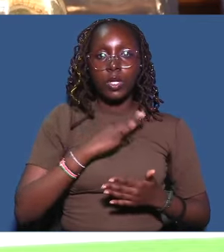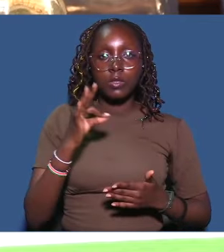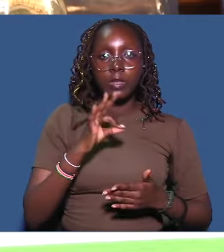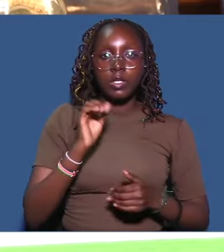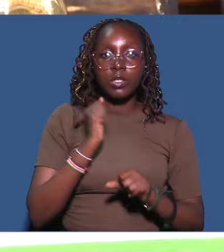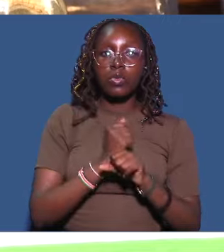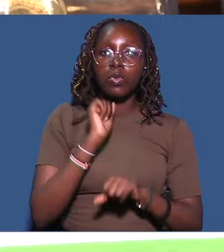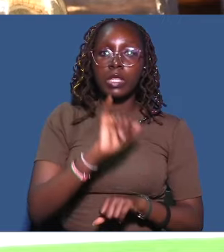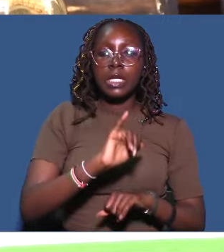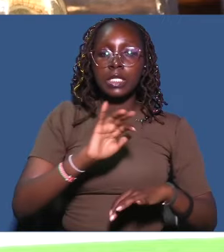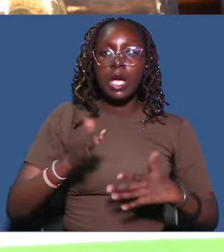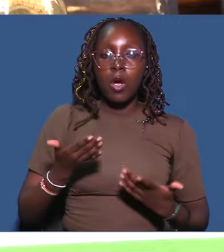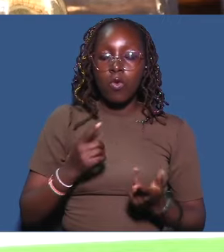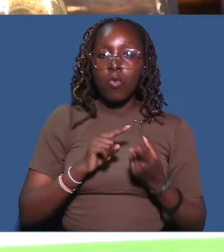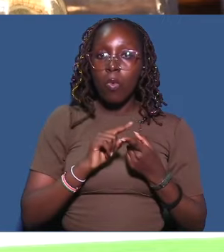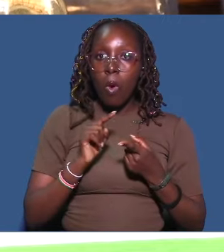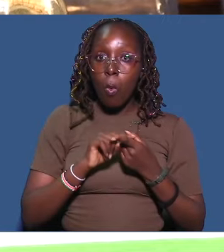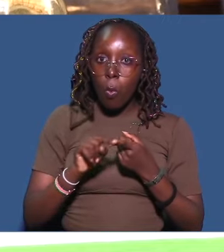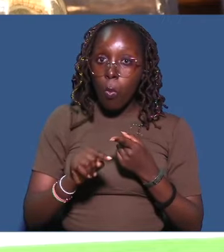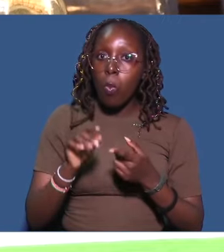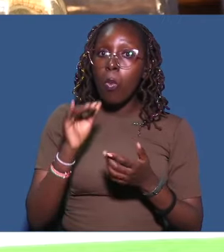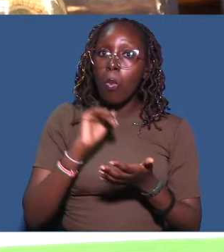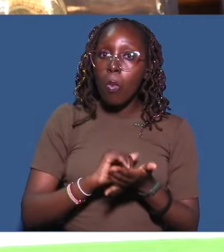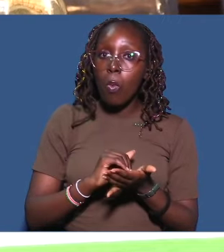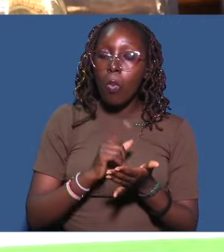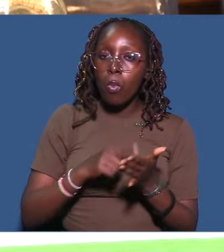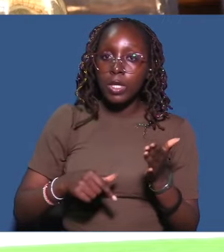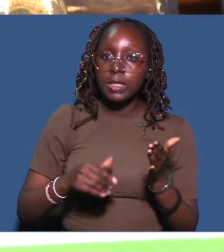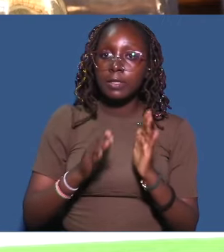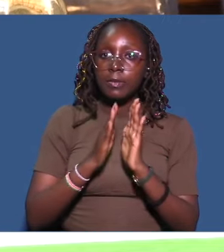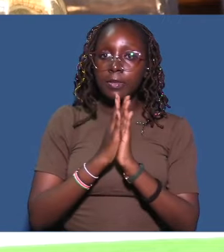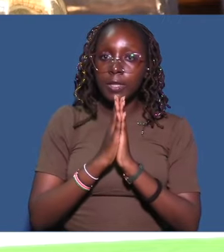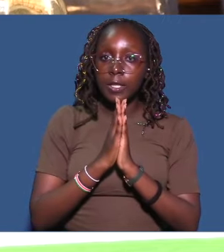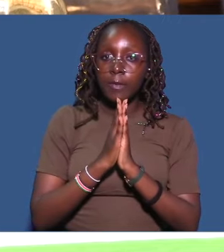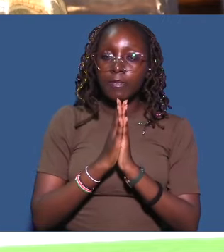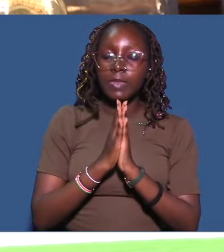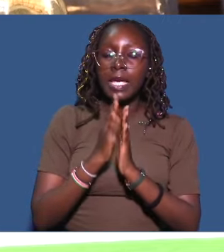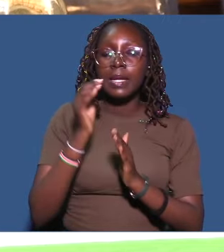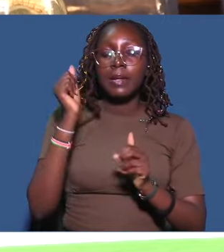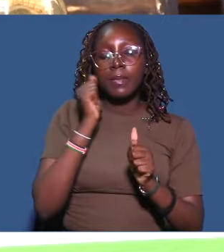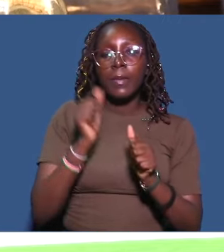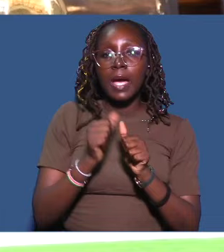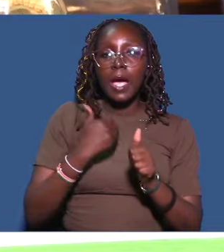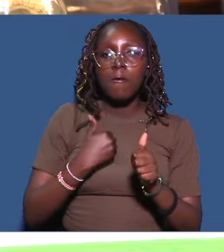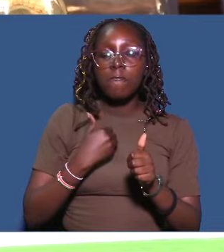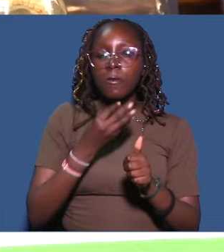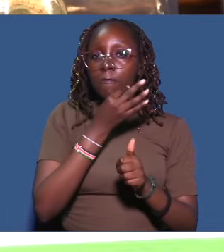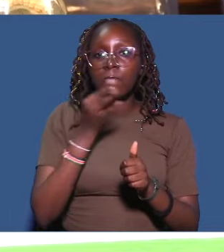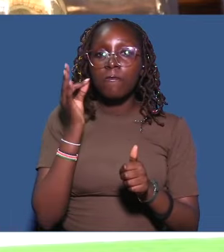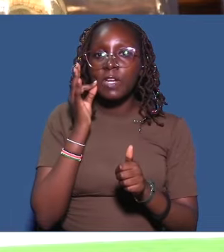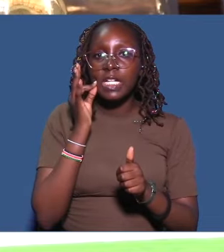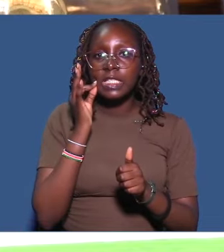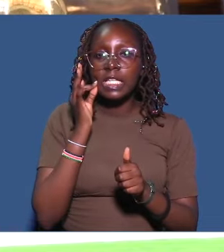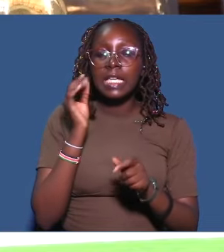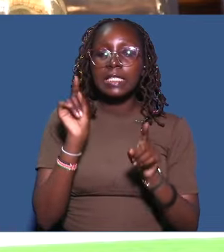that? Once again, it's prayer. Discipline of prayer, discipline of fasting, and even